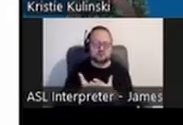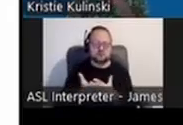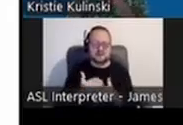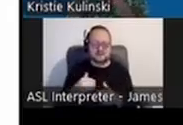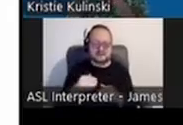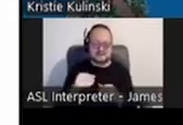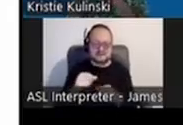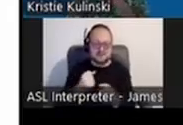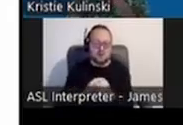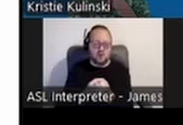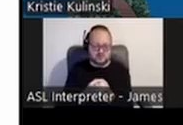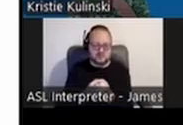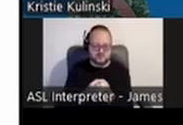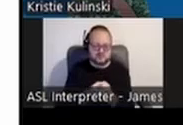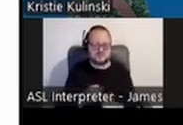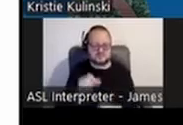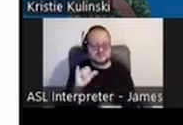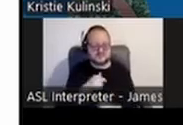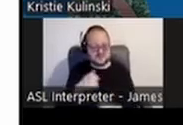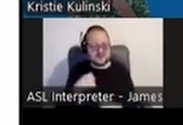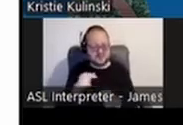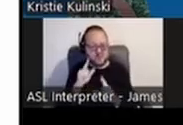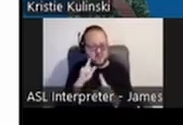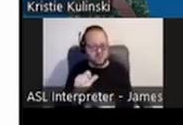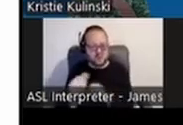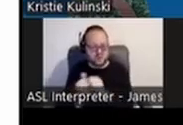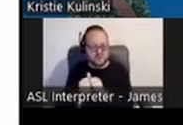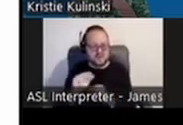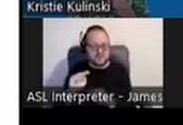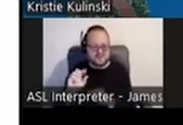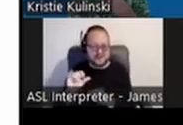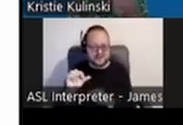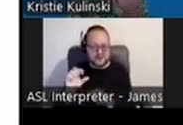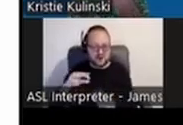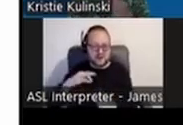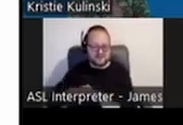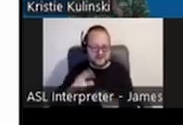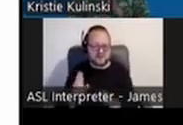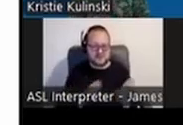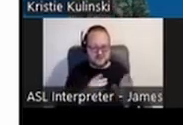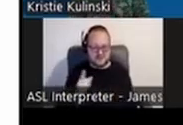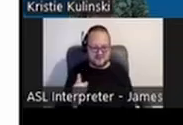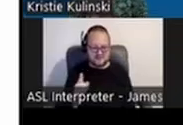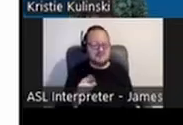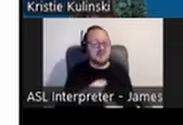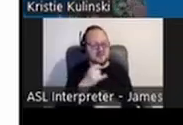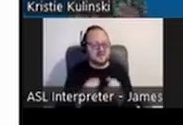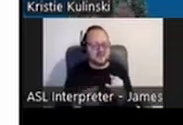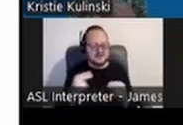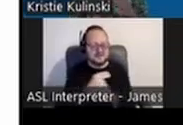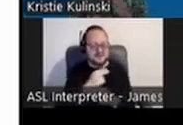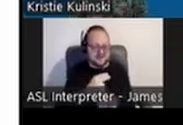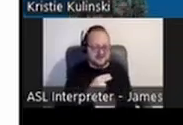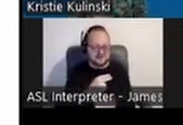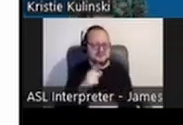Medicare Advantage plan. And finally, the last slide. So just here, quickly highlighting for Western New York Integrated